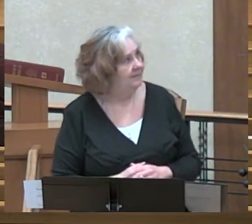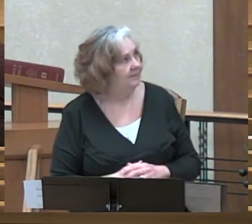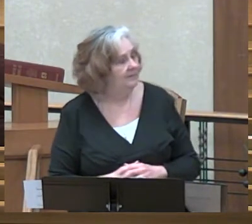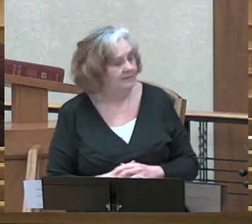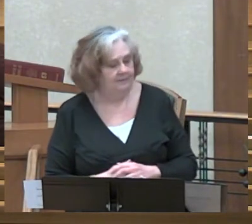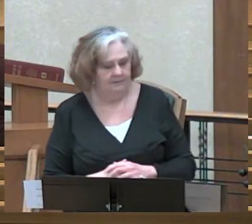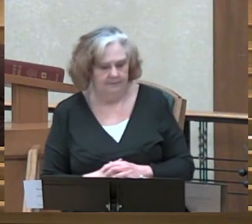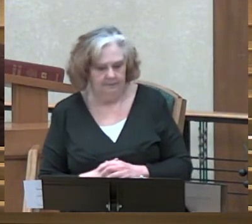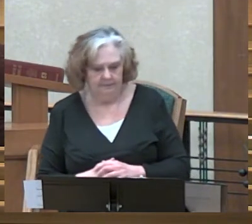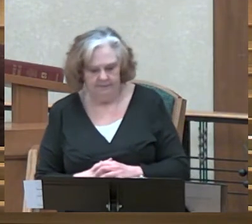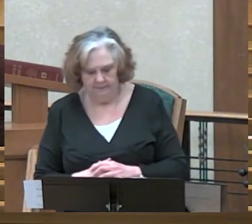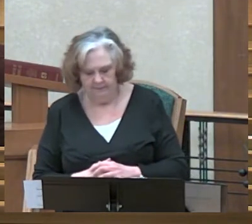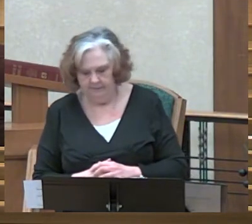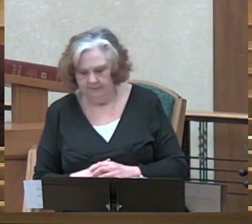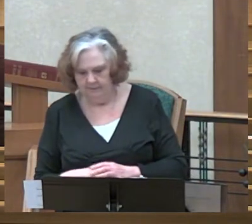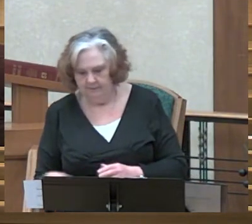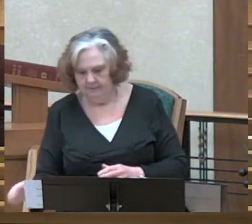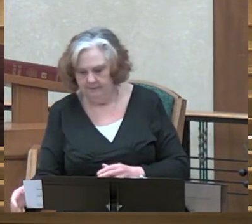Pastor Anjanette.